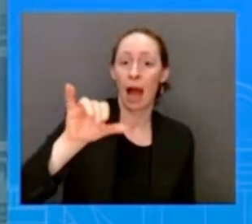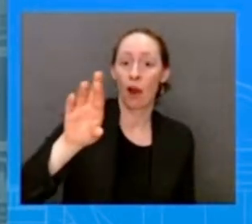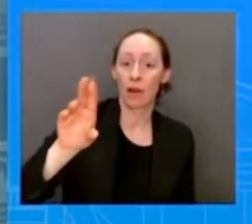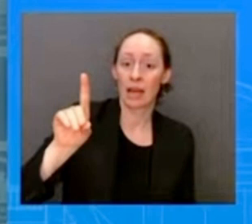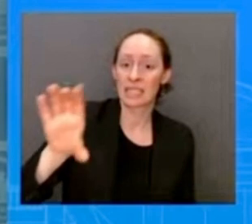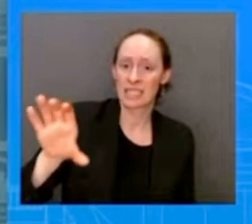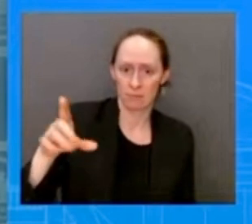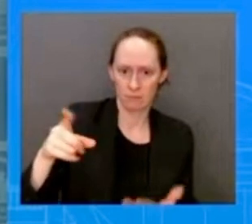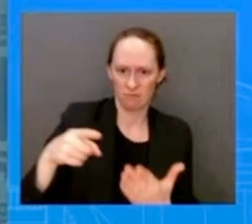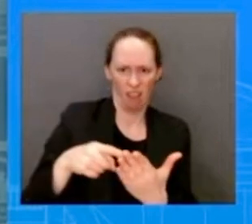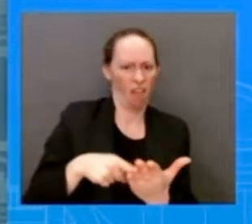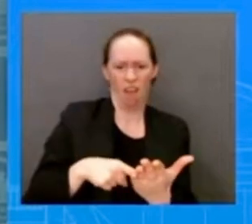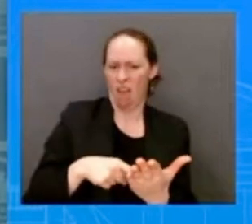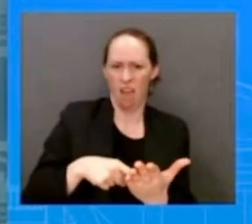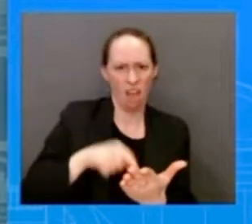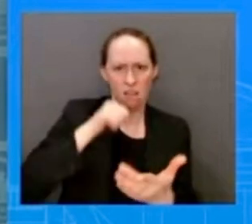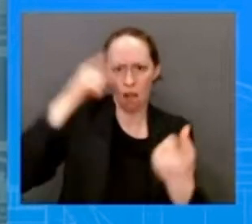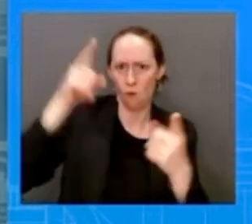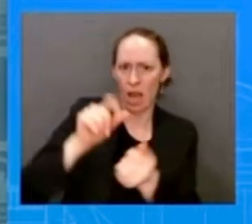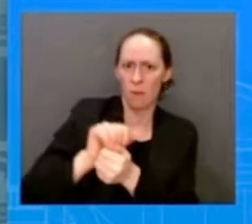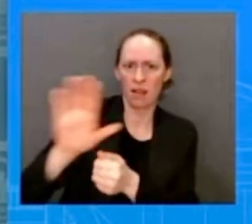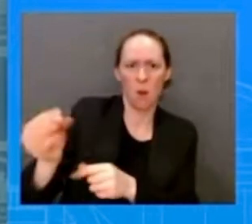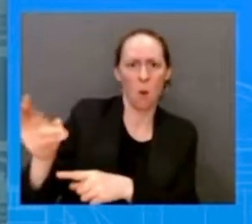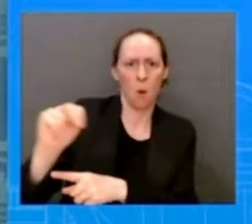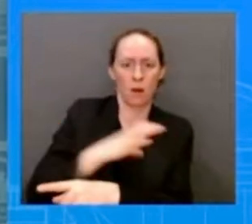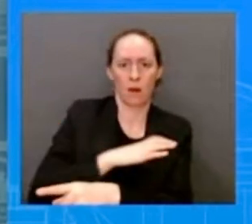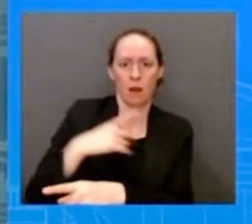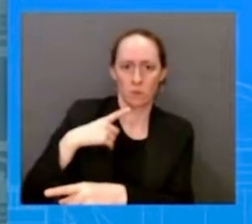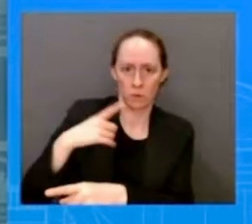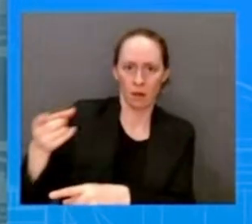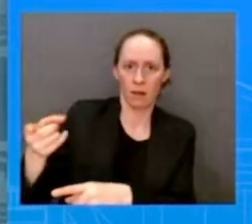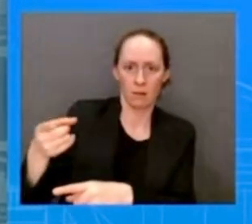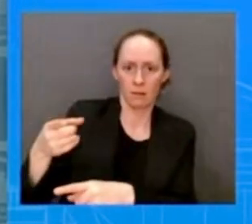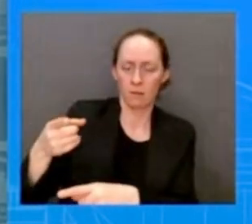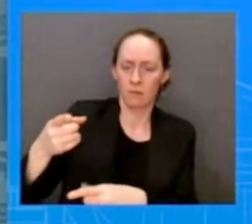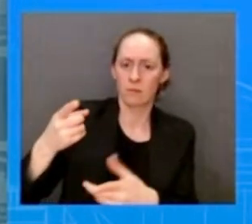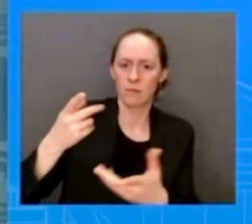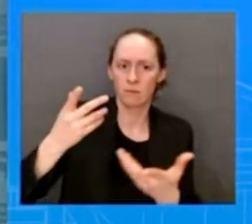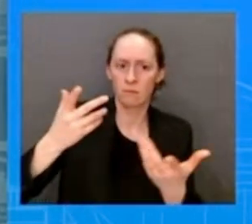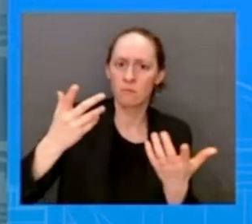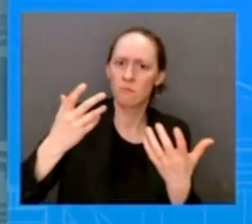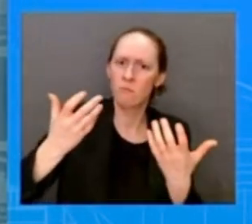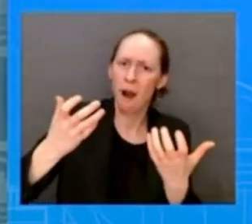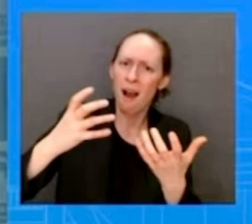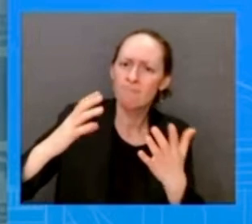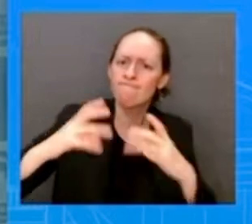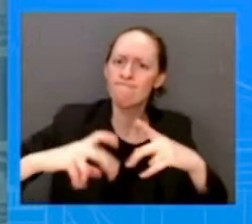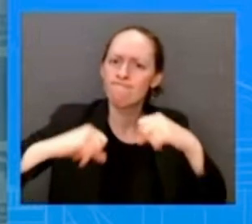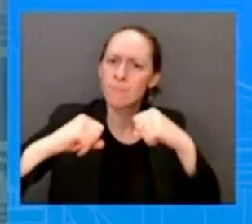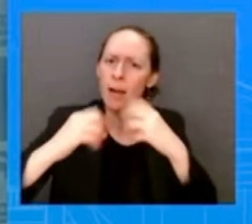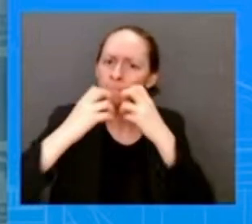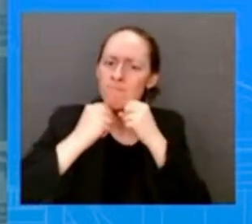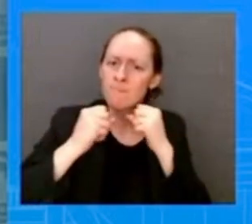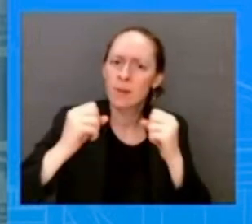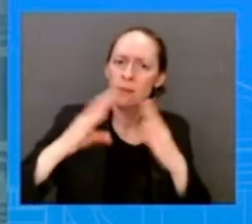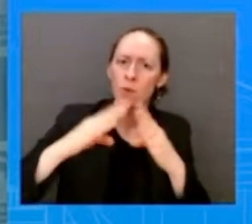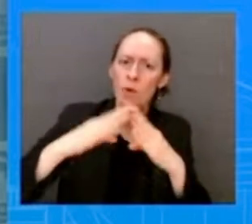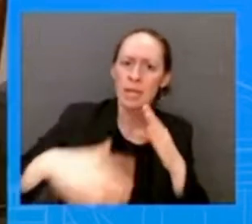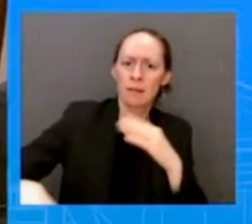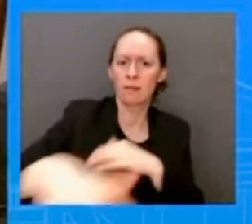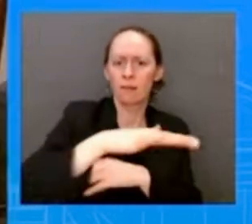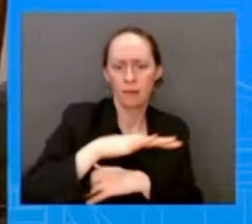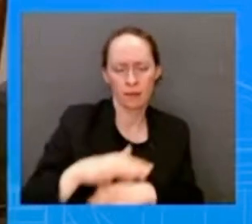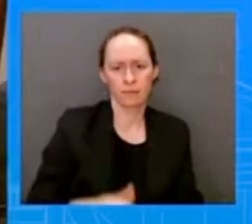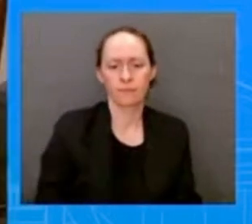to protect the community. That's the way the president sees this, to protect the community. Okay. I wanted to ask about the